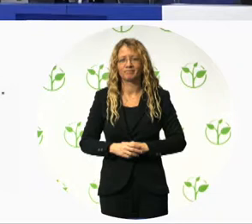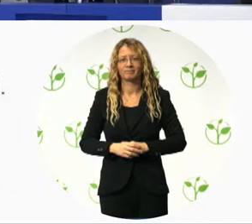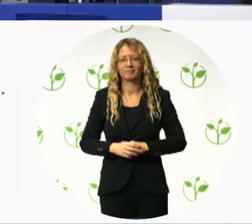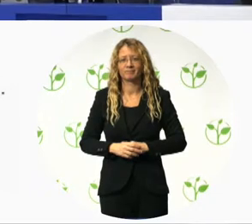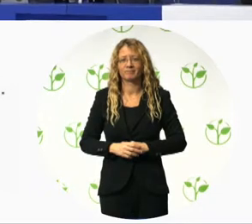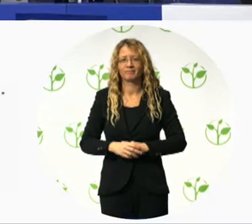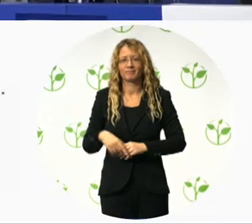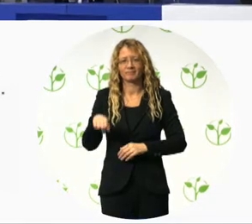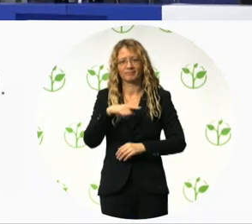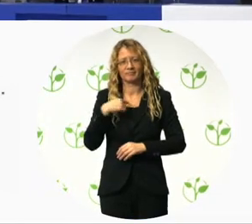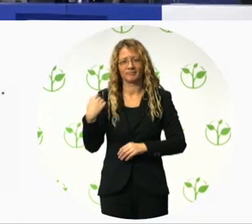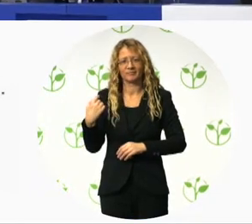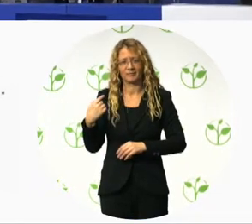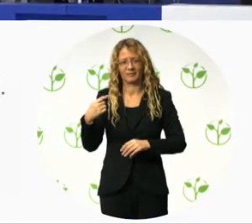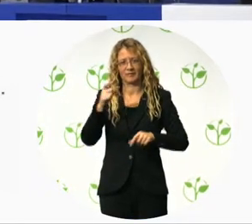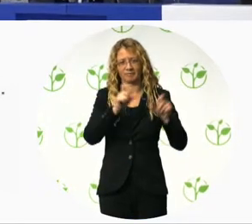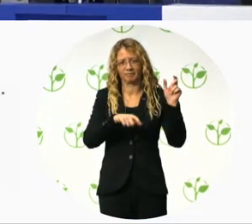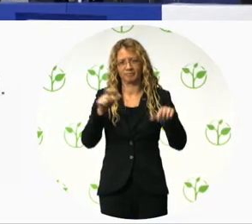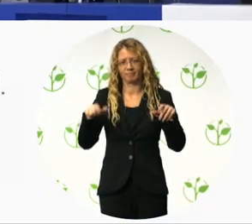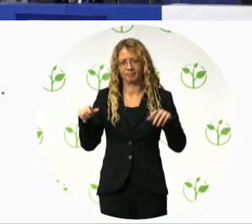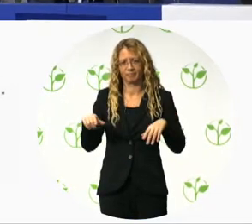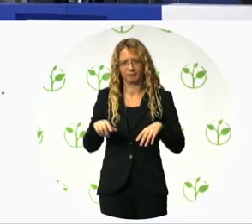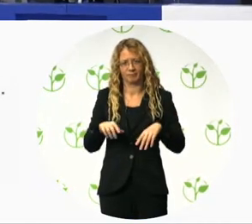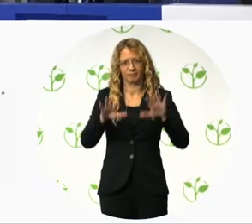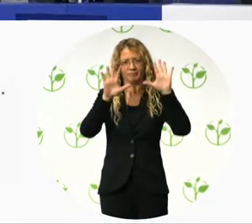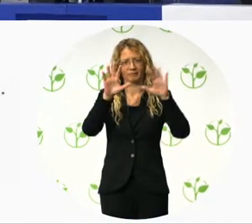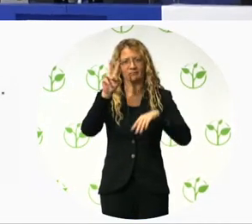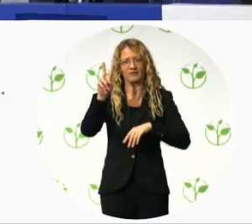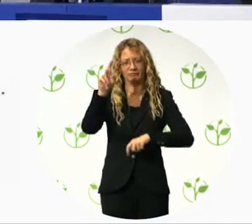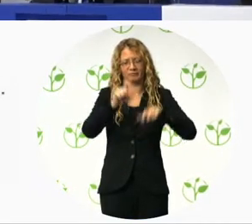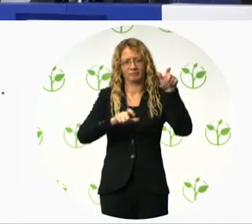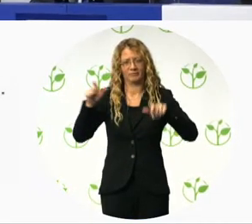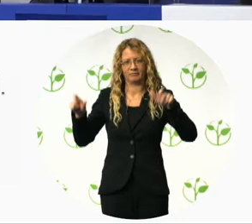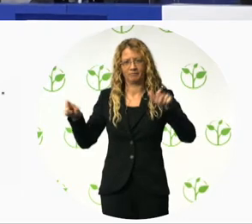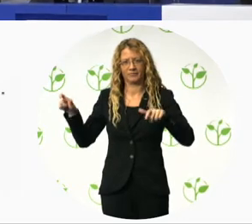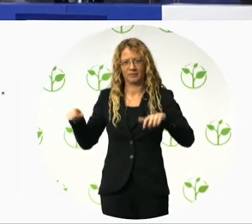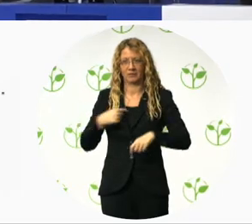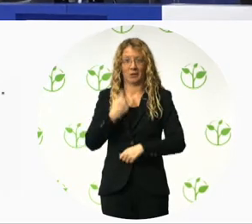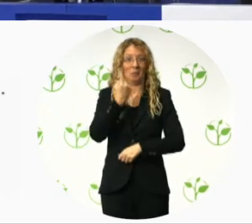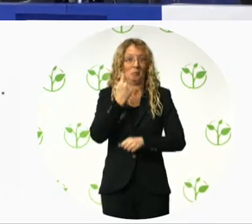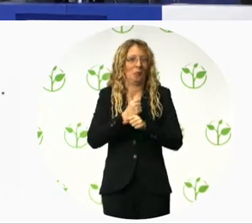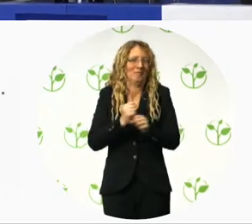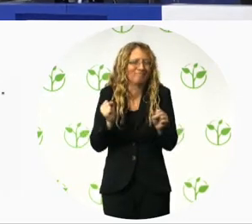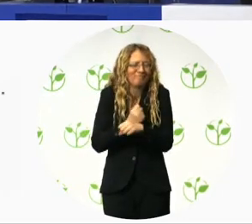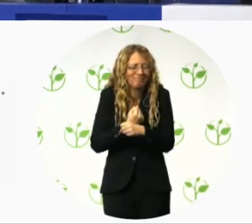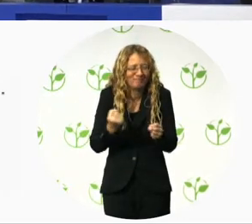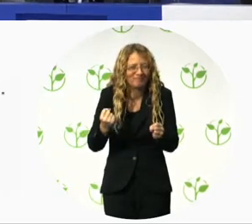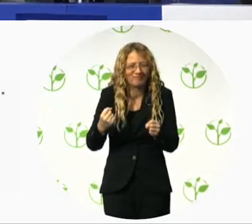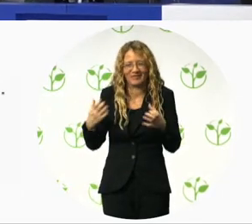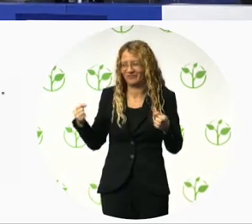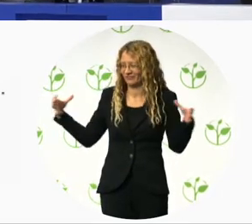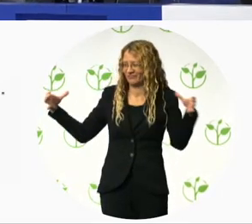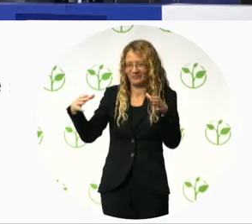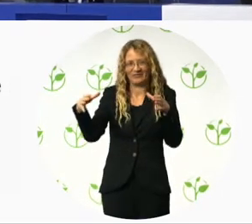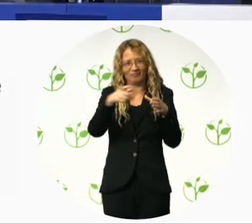12 people working, because nothing can be done alone. And this message is also for all of you that are in this room. Help